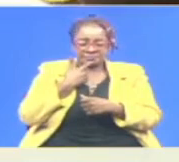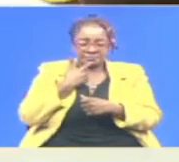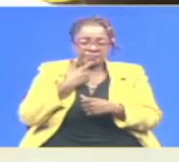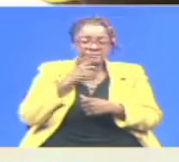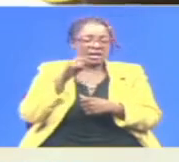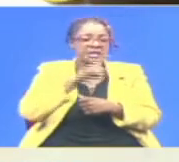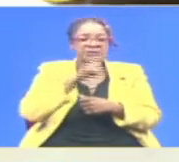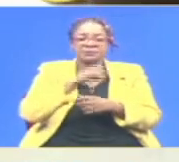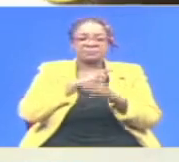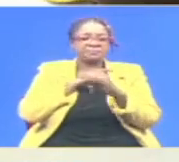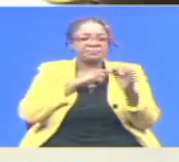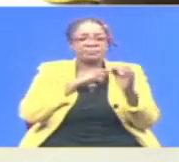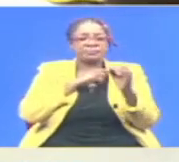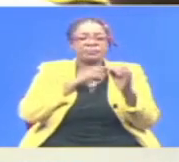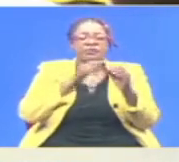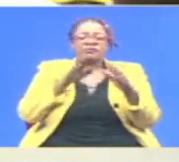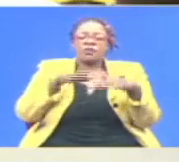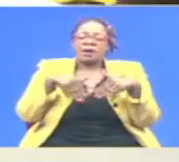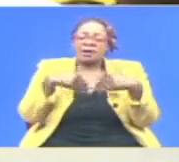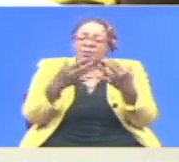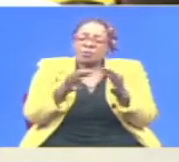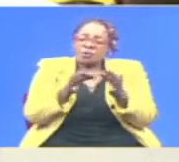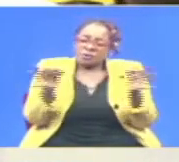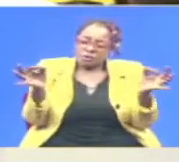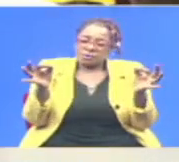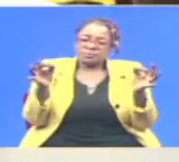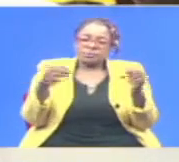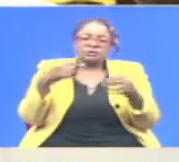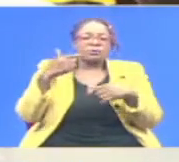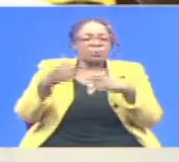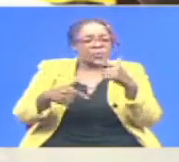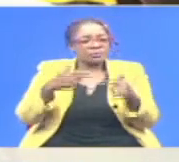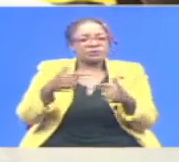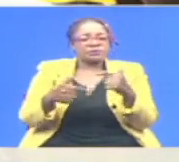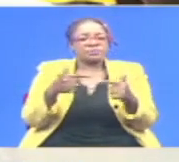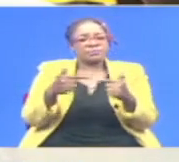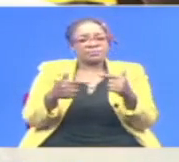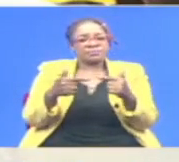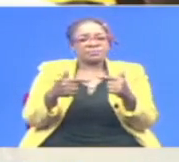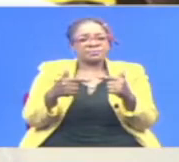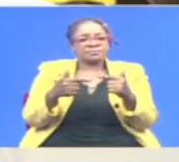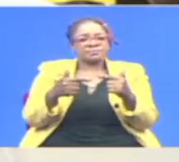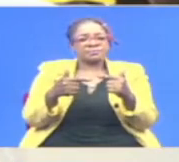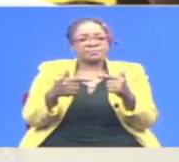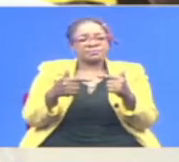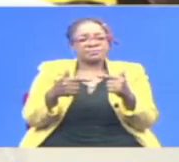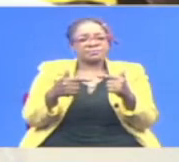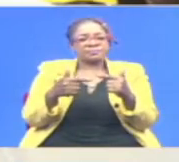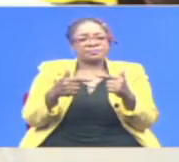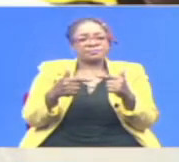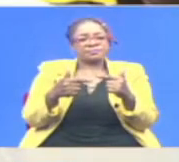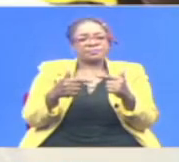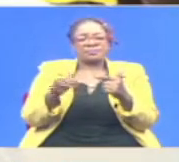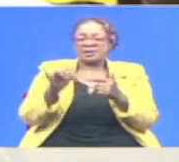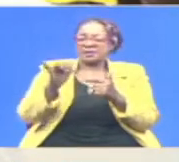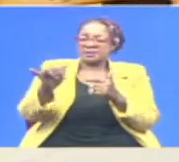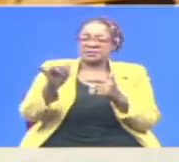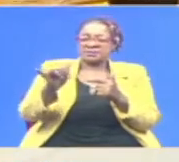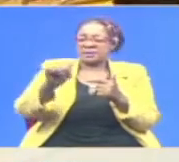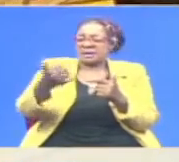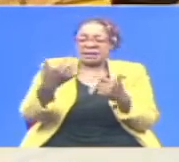how long will they continue listening? Will they continue staying there and we are losing